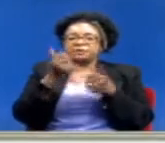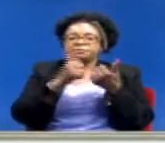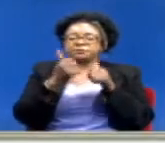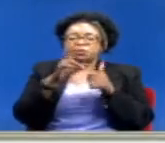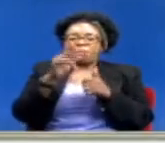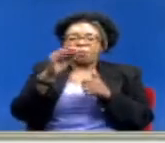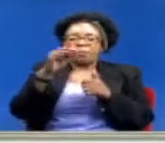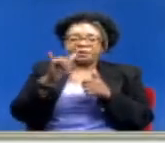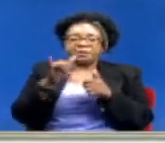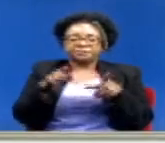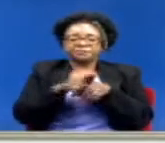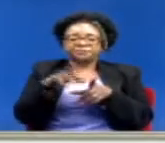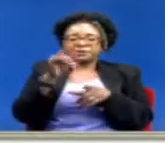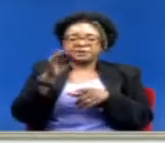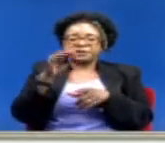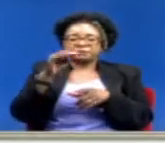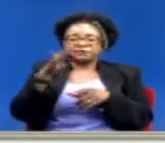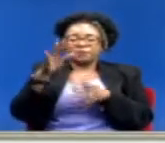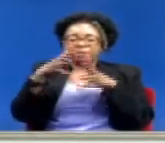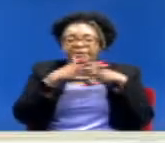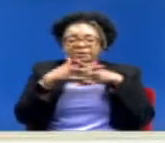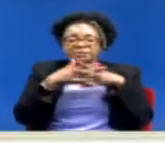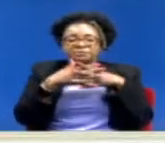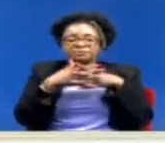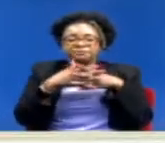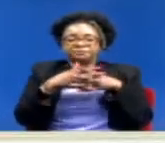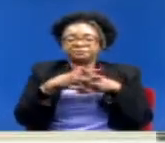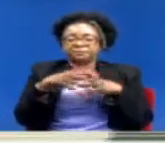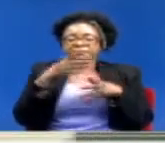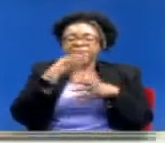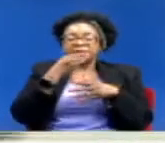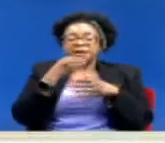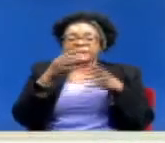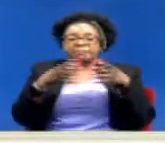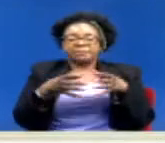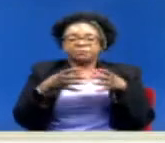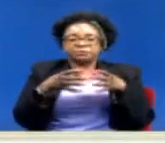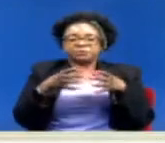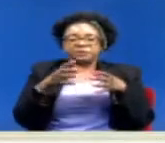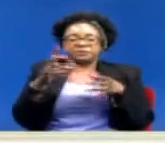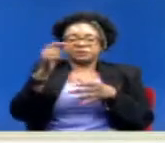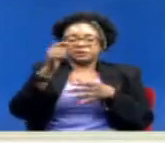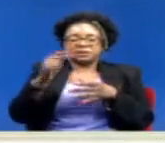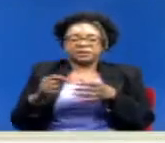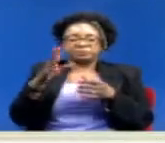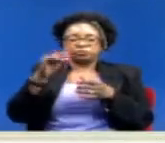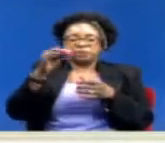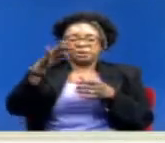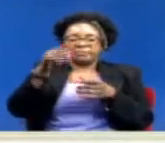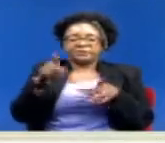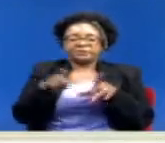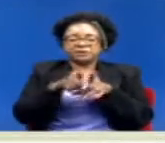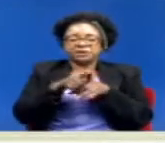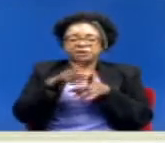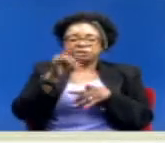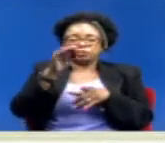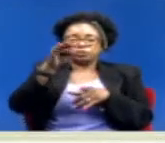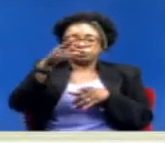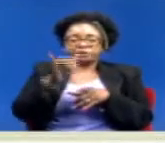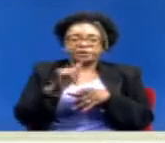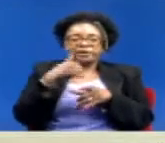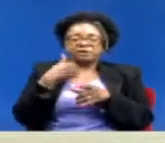and Katie Rando from the United States. In the men's doubles category, the Tanzanian pair of Mohamed Chandu and Hussein Duji secured the plaudits,